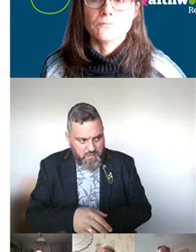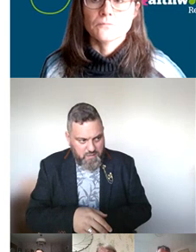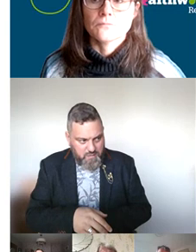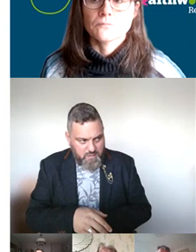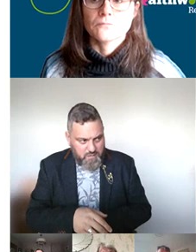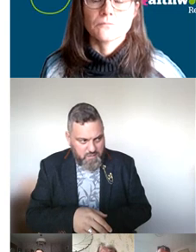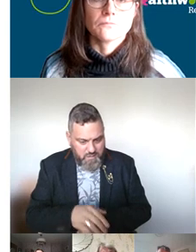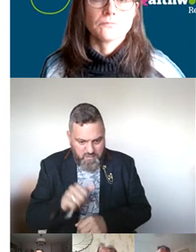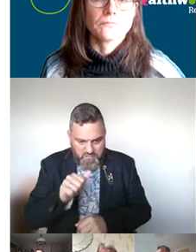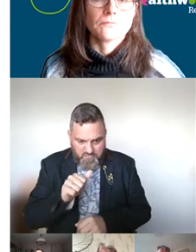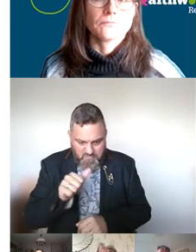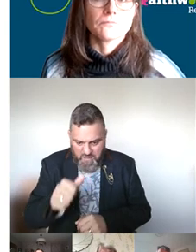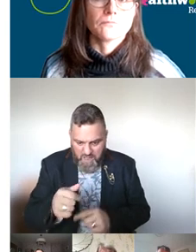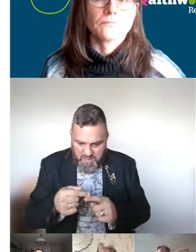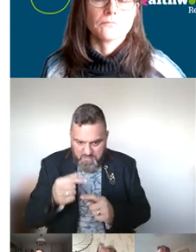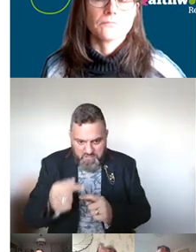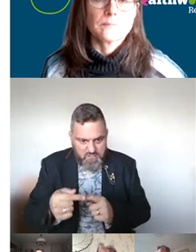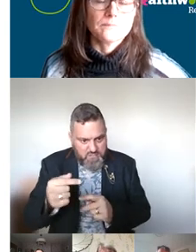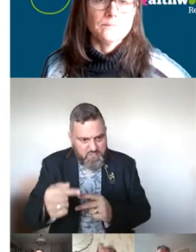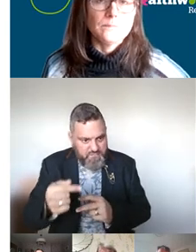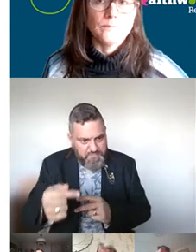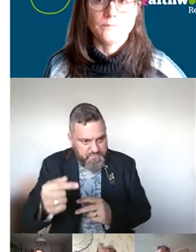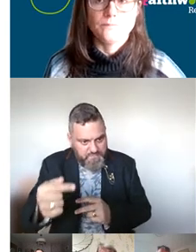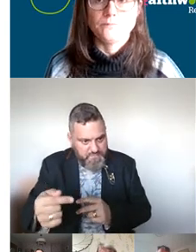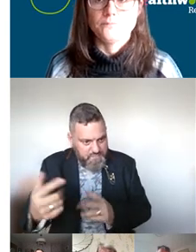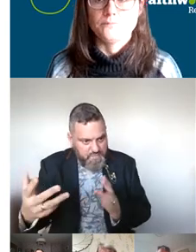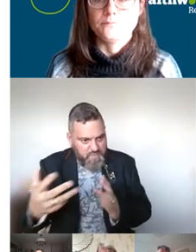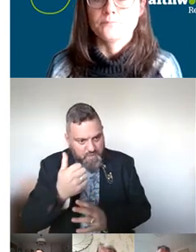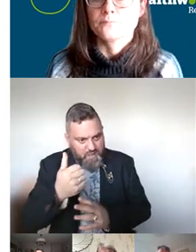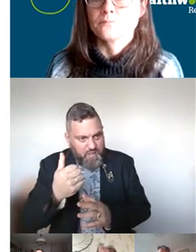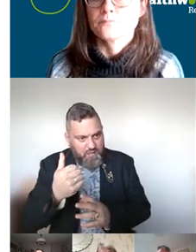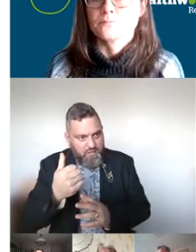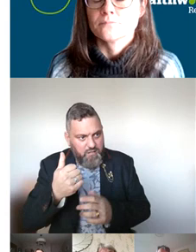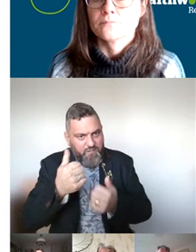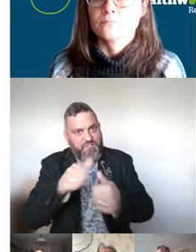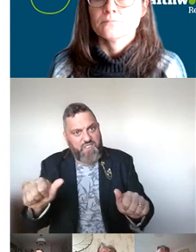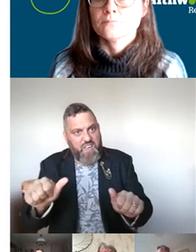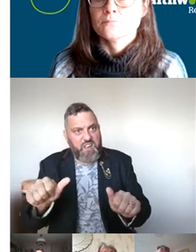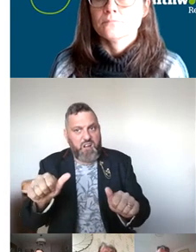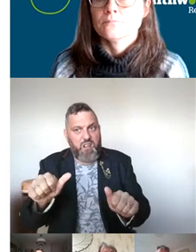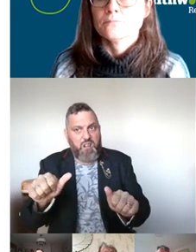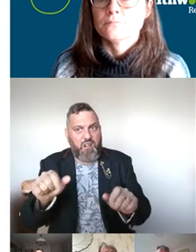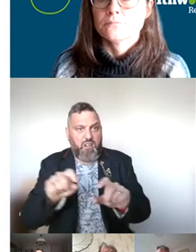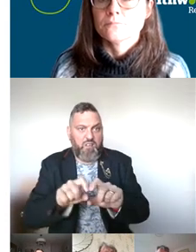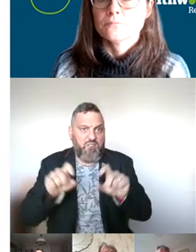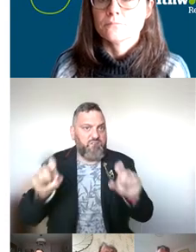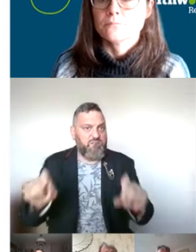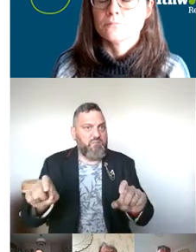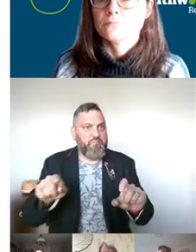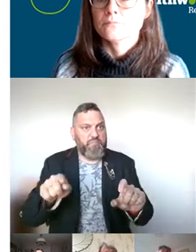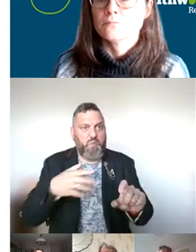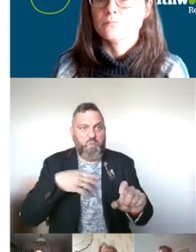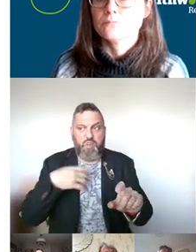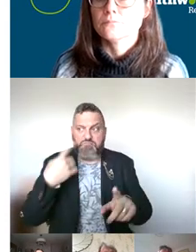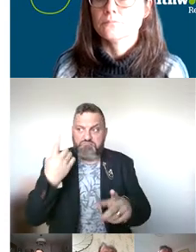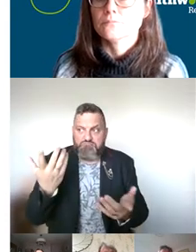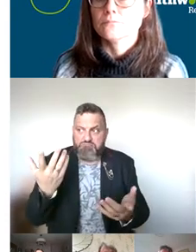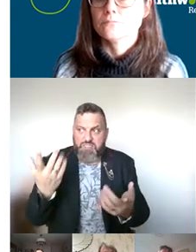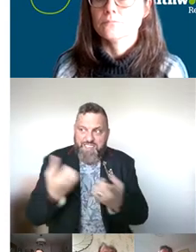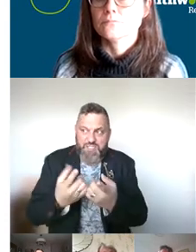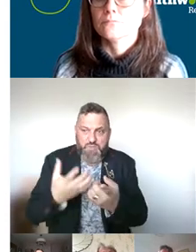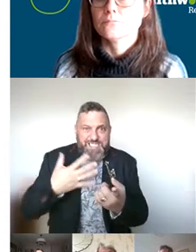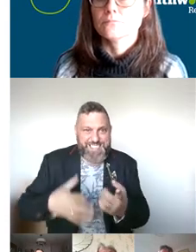the next iteration of this strategy to take it to a final version is to put some words in there around some of the things that we will need to do that